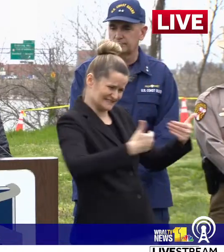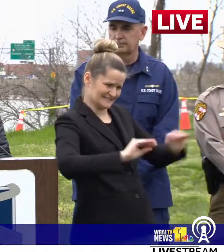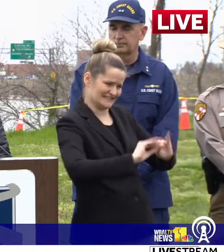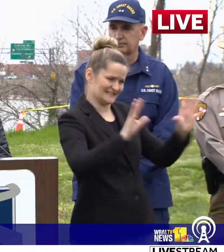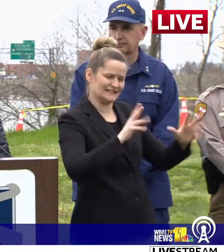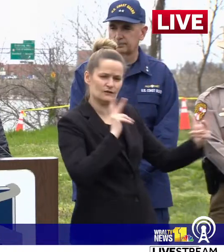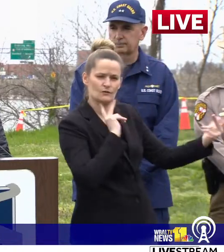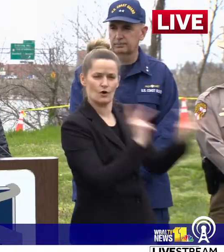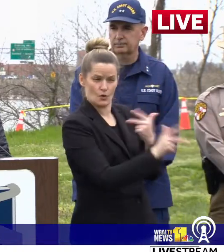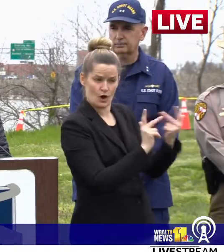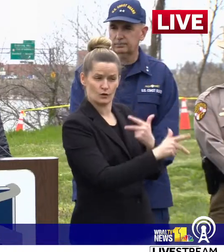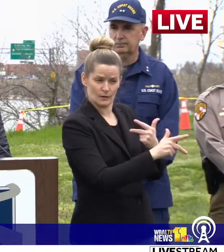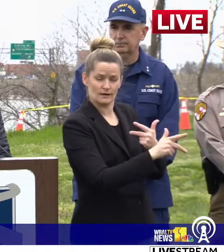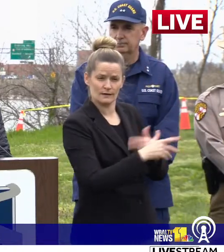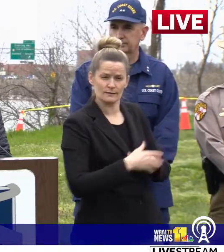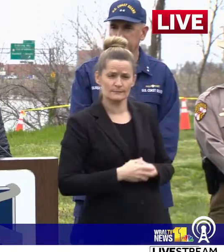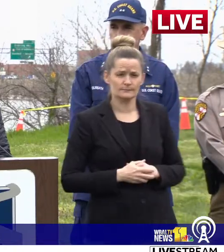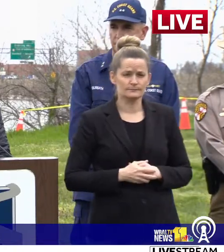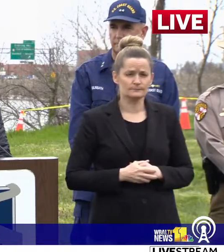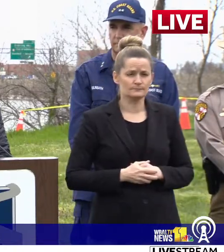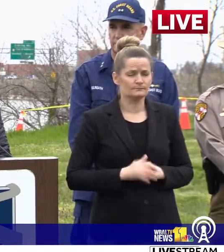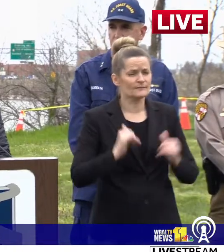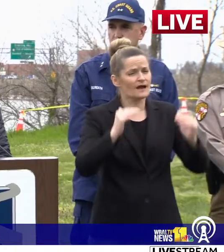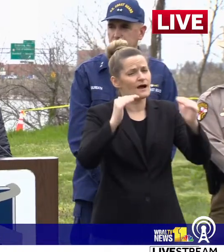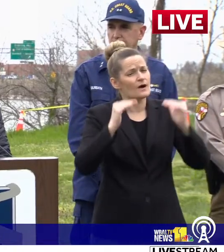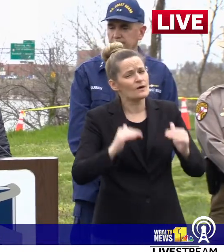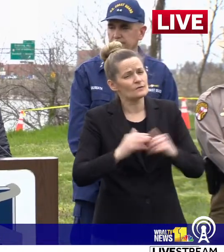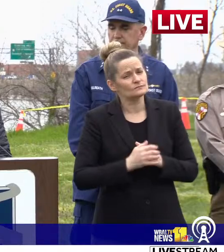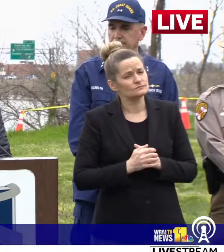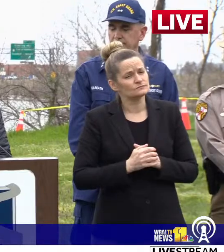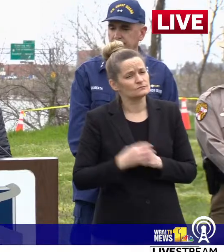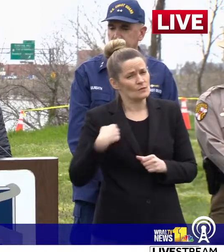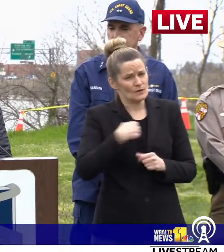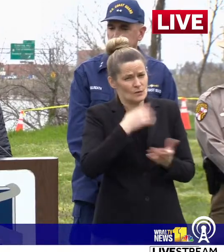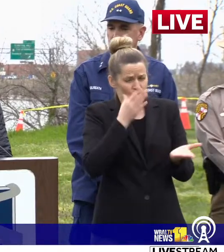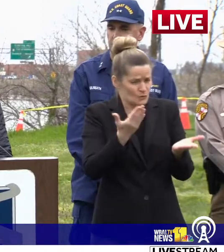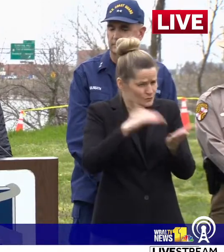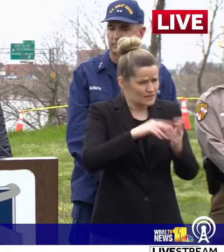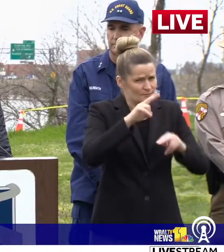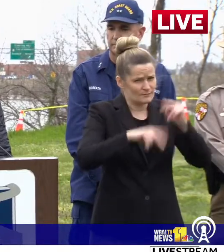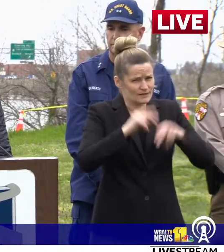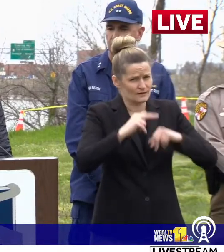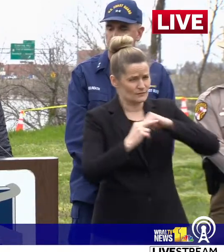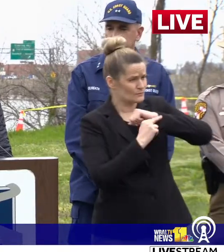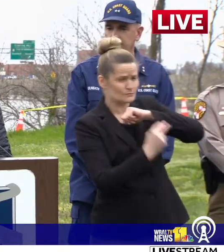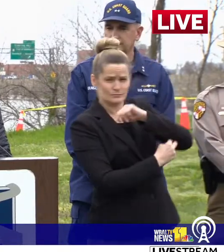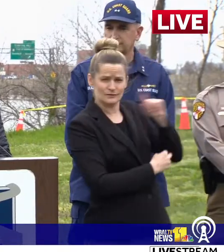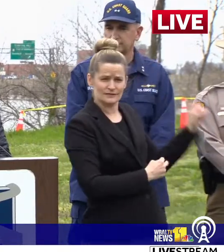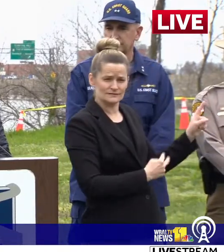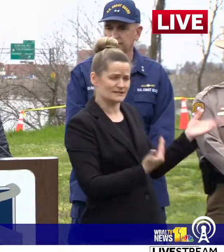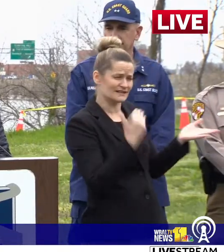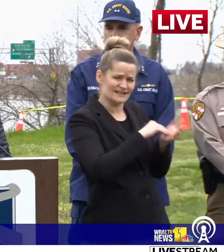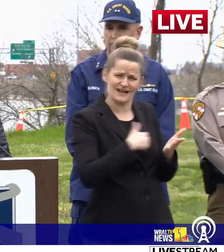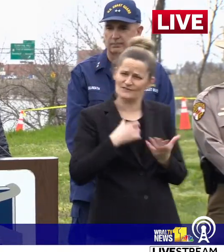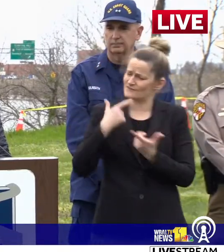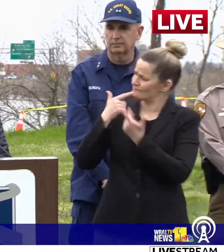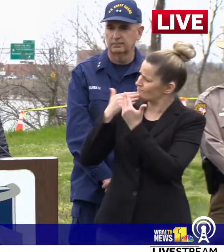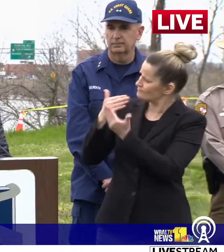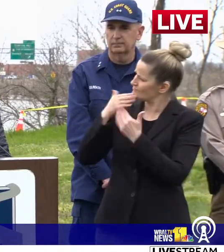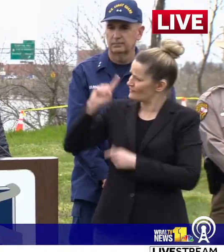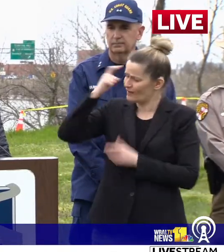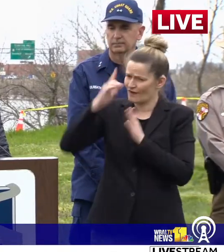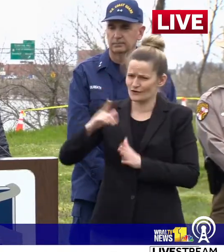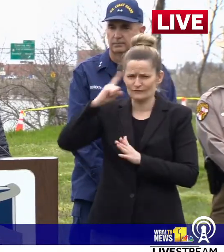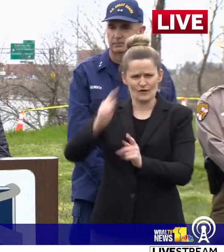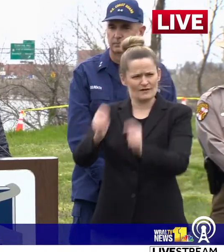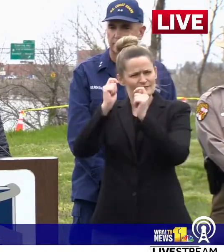open. On rebuilding the bridge, again, Governor, thank you and your team for such fast work, and thank you to President